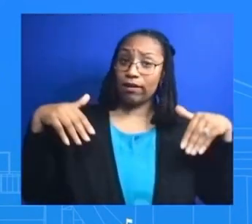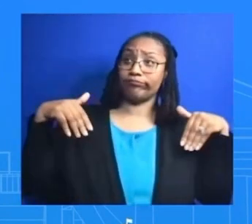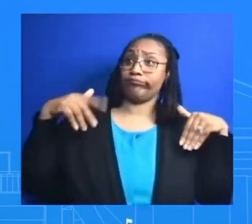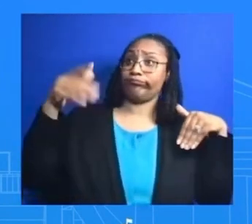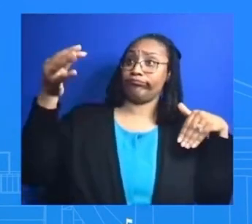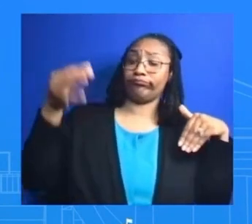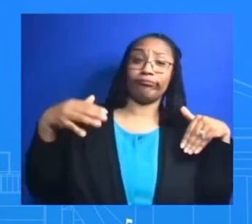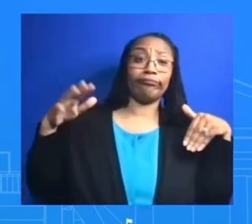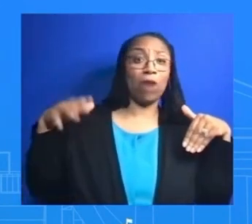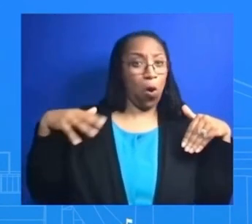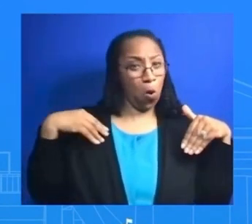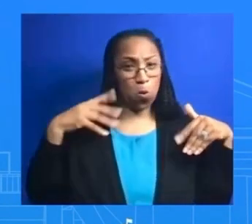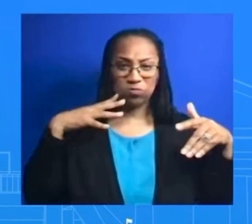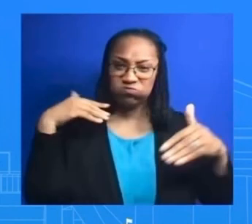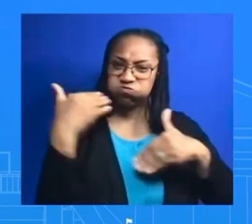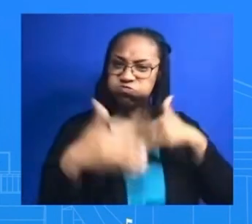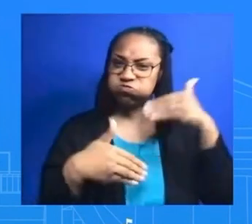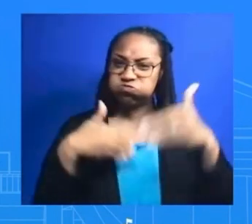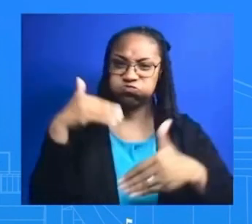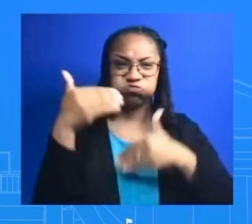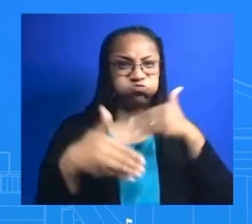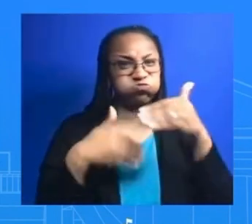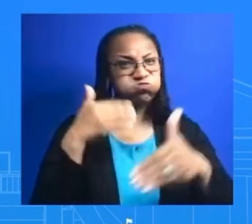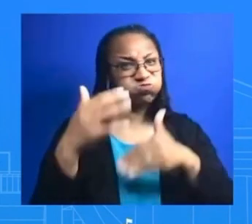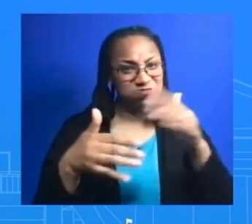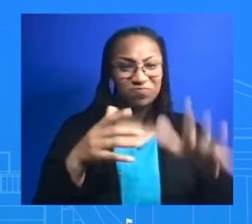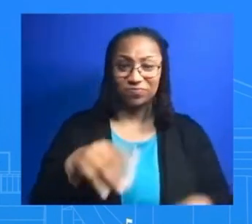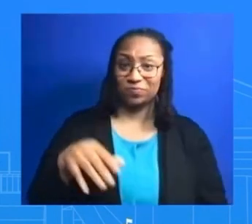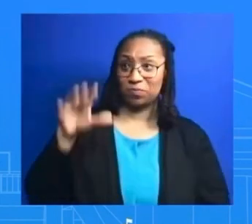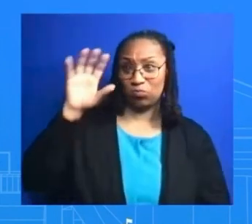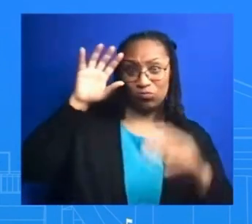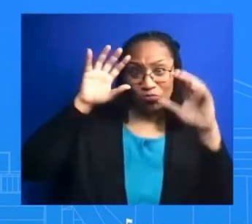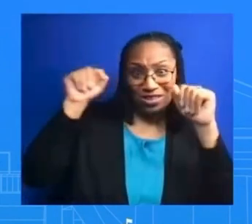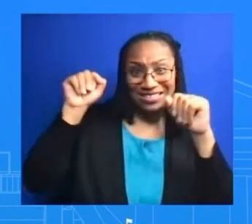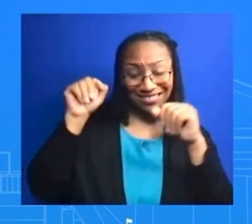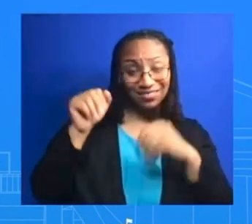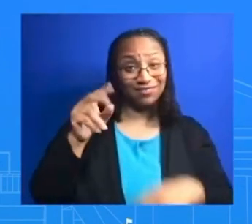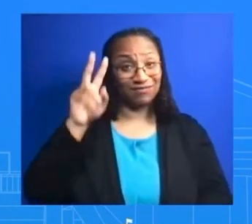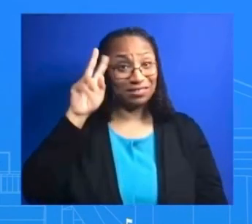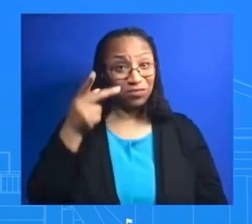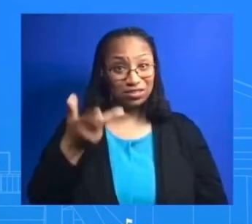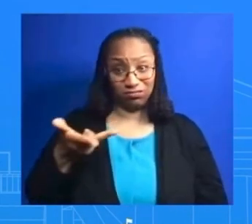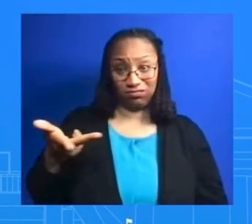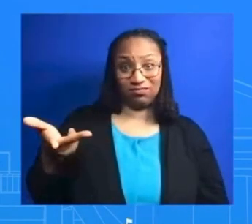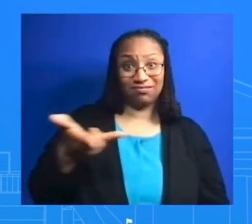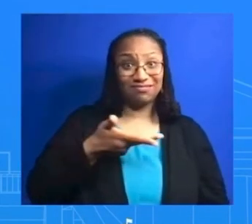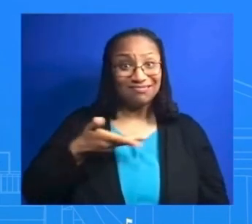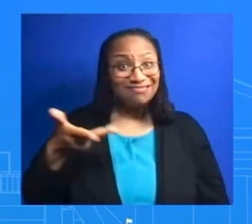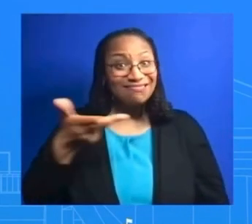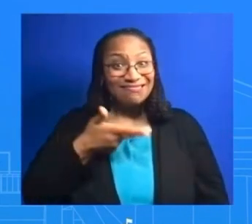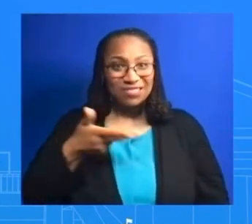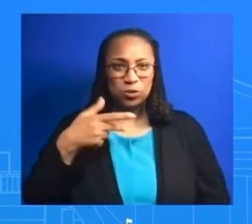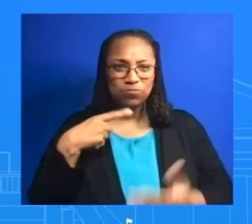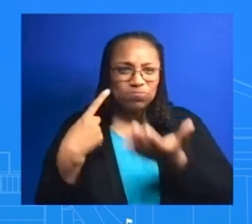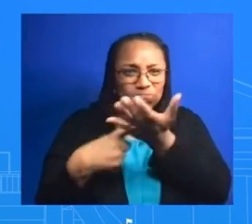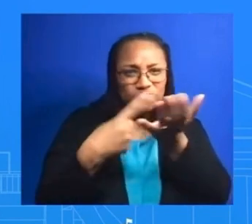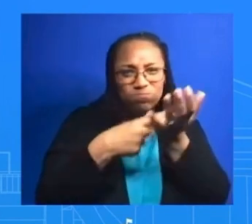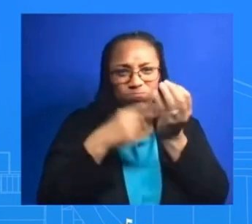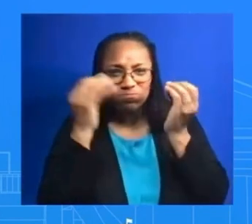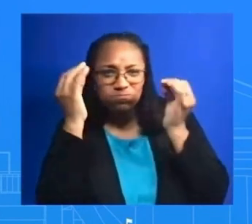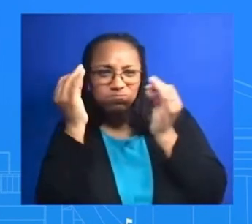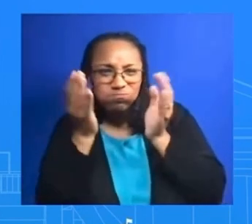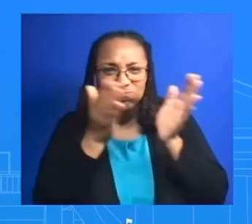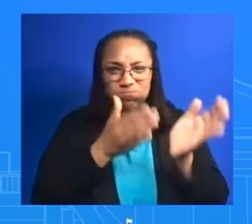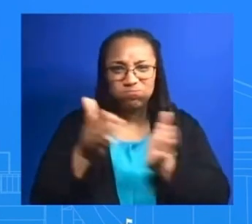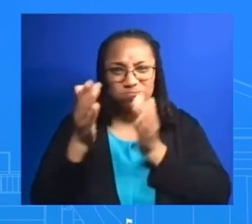one. We refuse to go back to the way things were before the pandemic. When a million borrowers defaulted each year